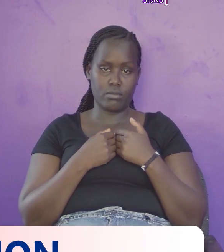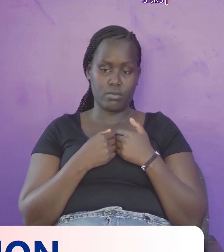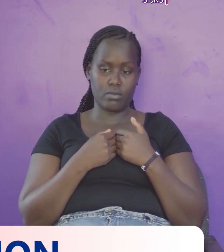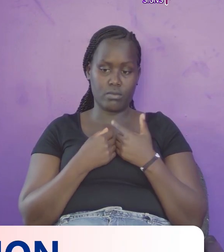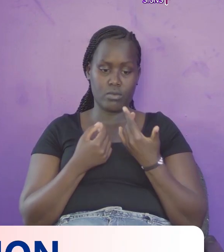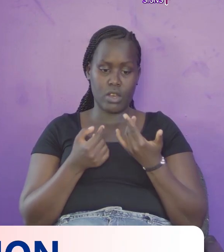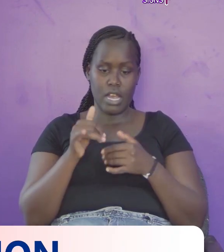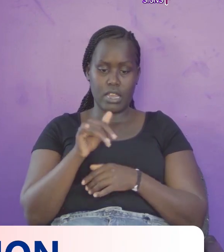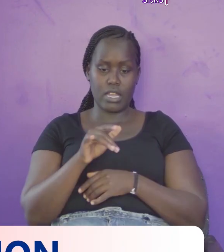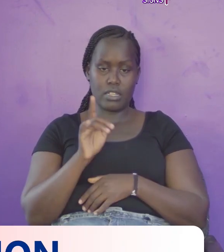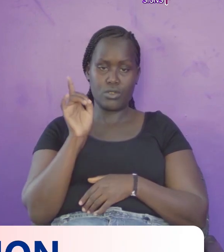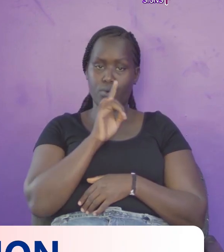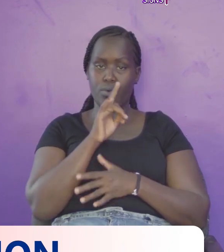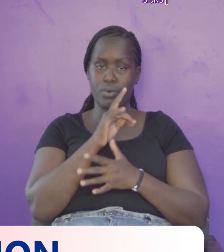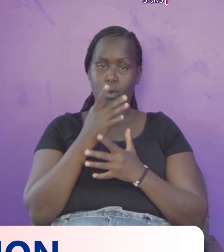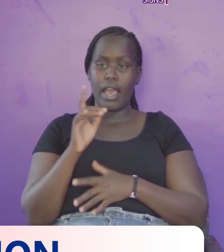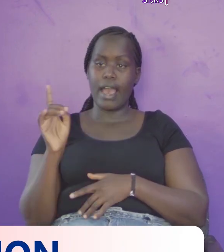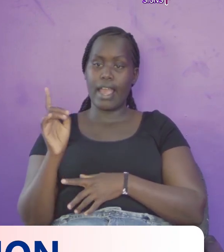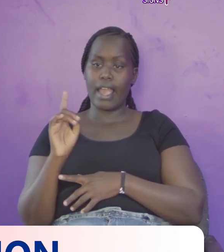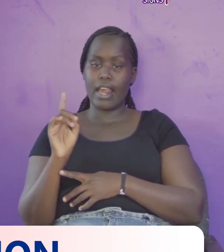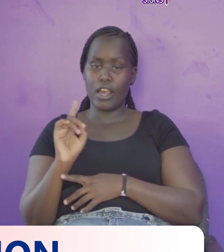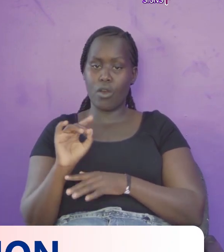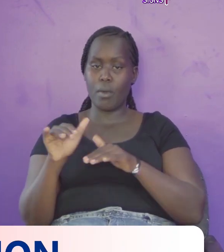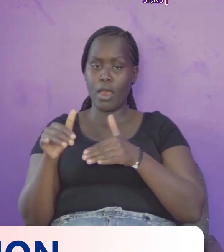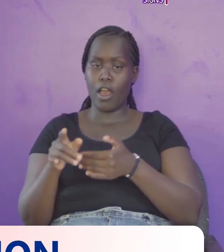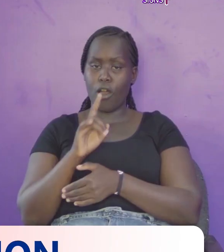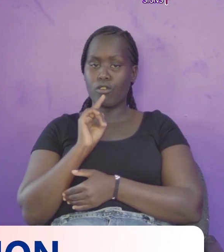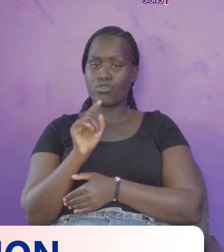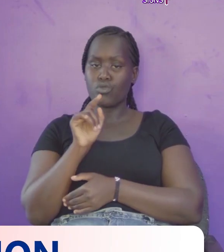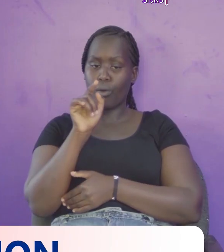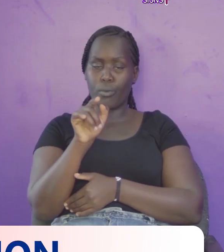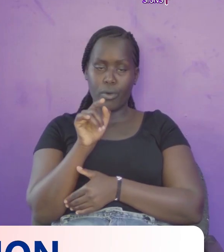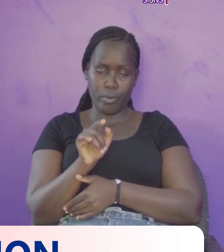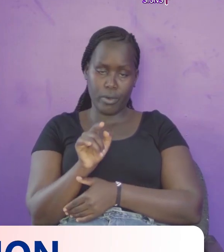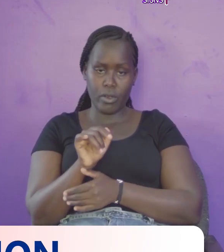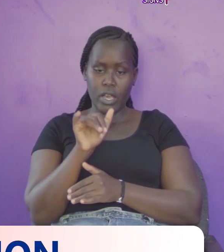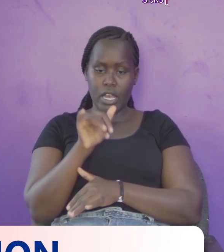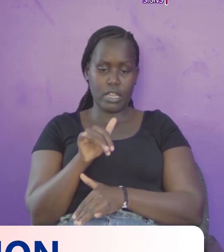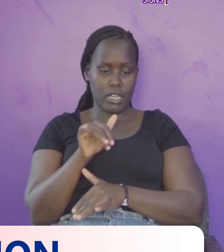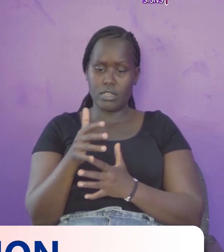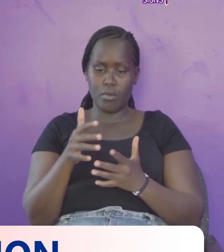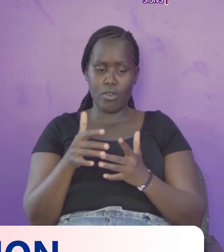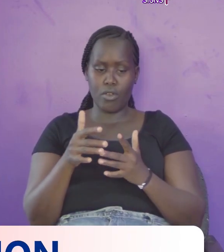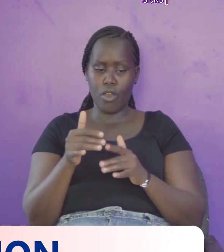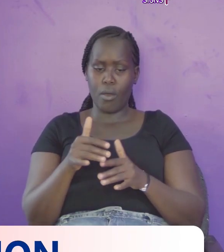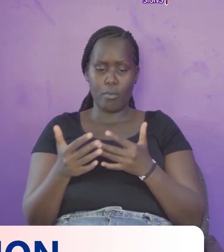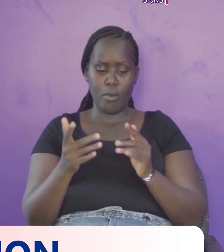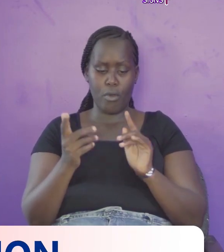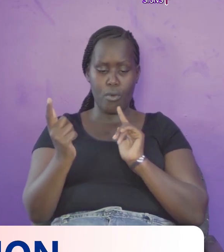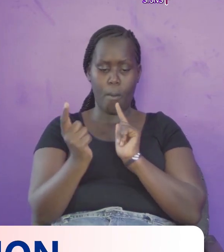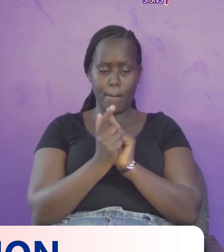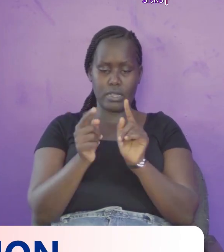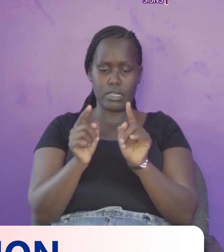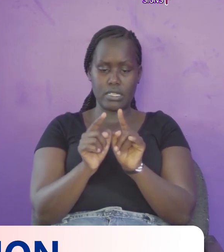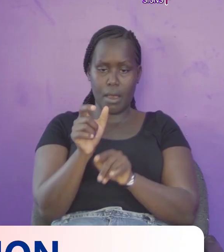a harassment in Nairobi, how sure are you that you're not going to meet the same person